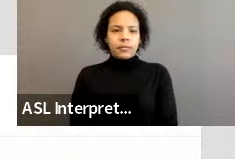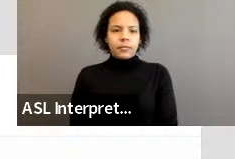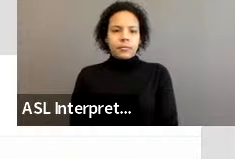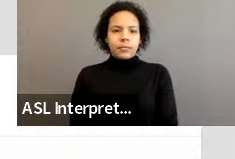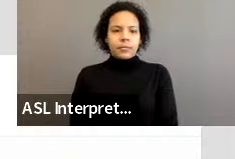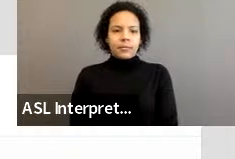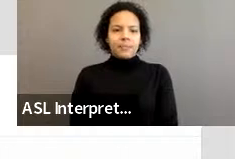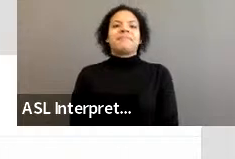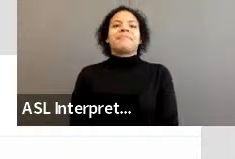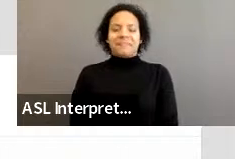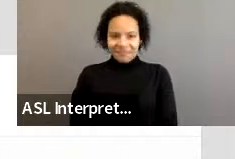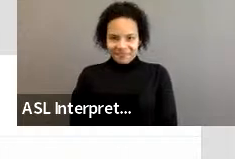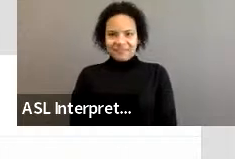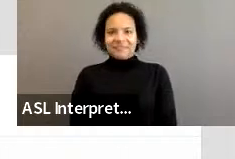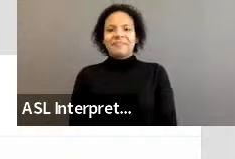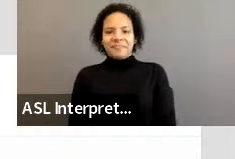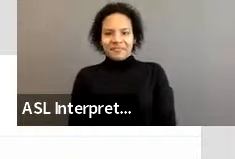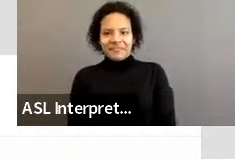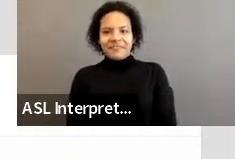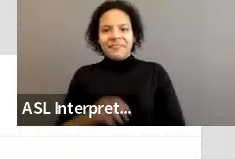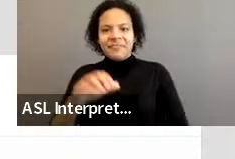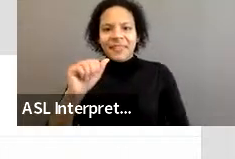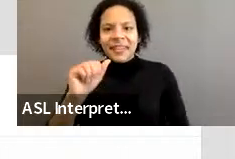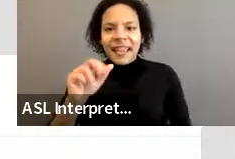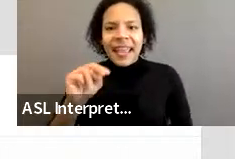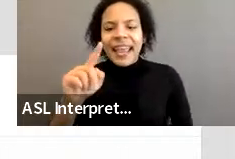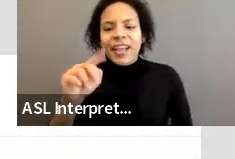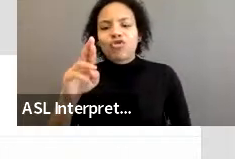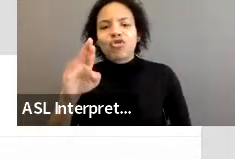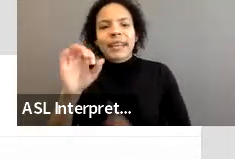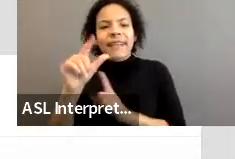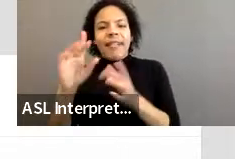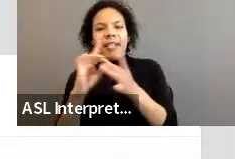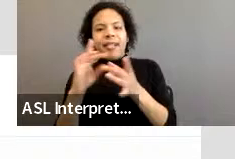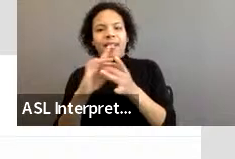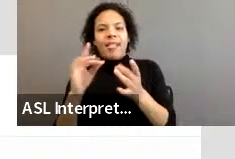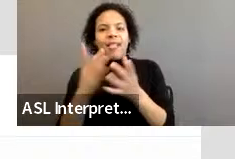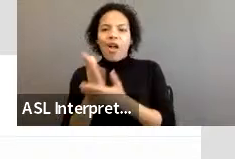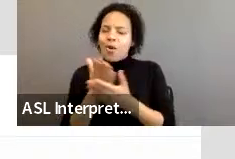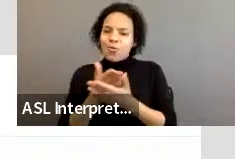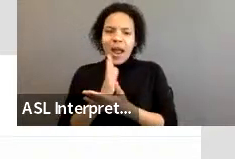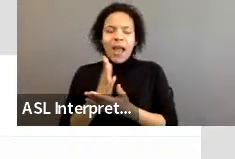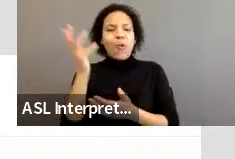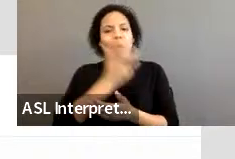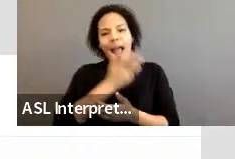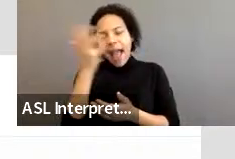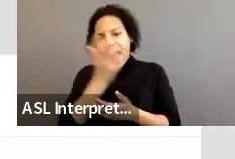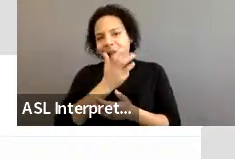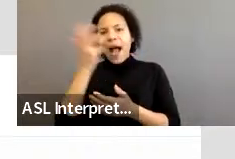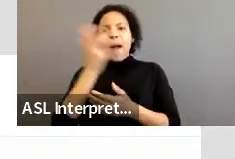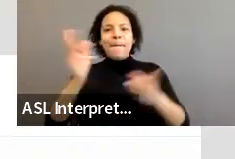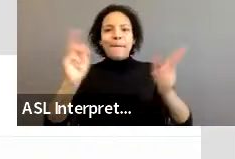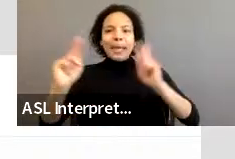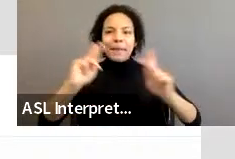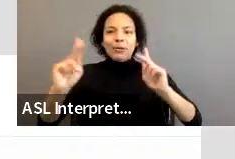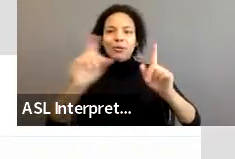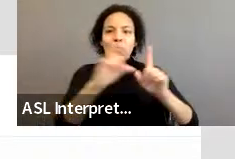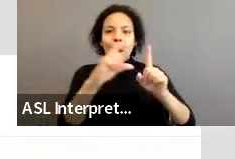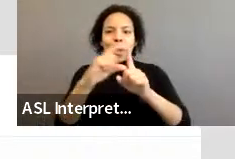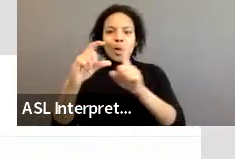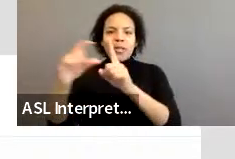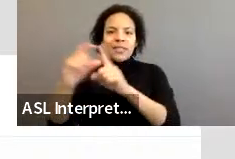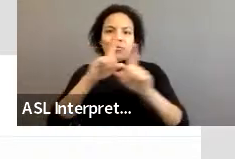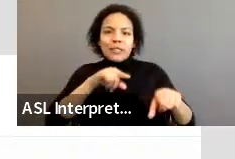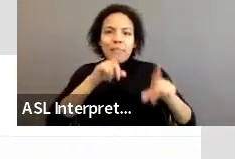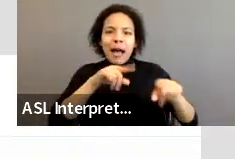All right, we're getting some great comments. This is beautiful. Thank you all for participating.